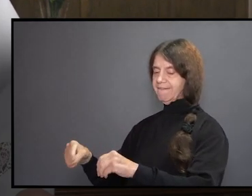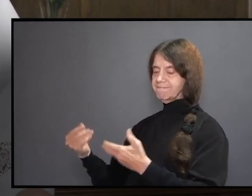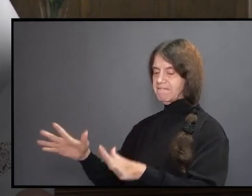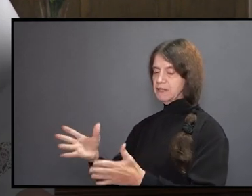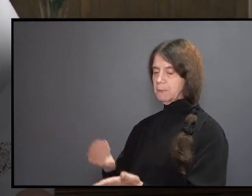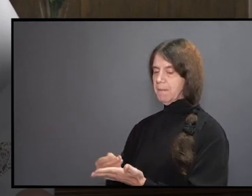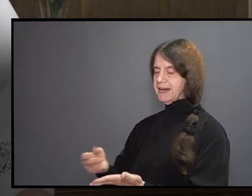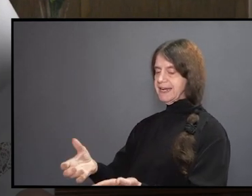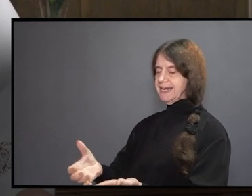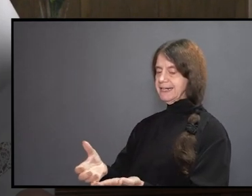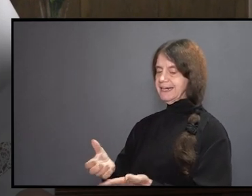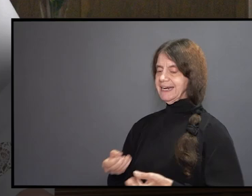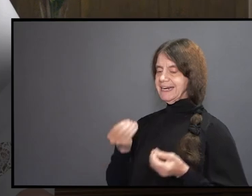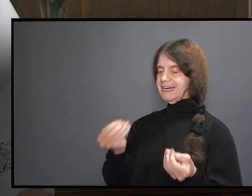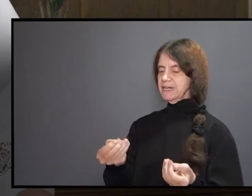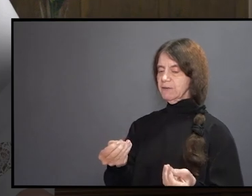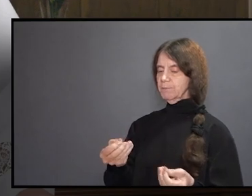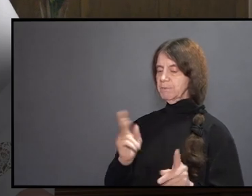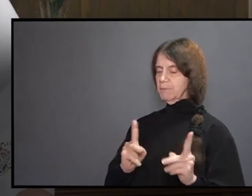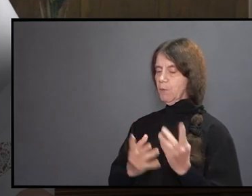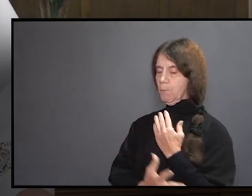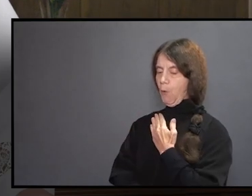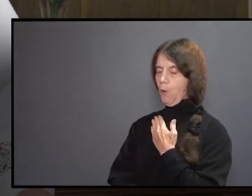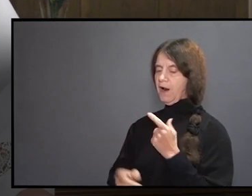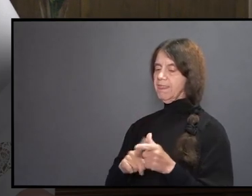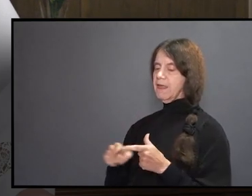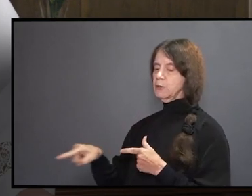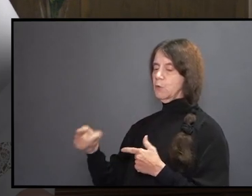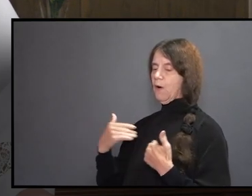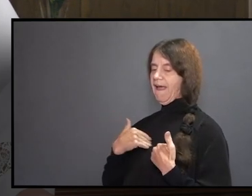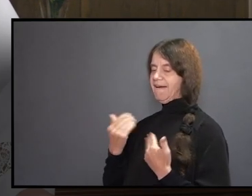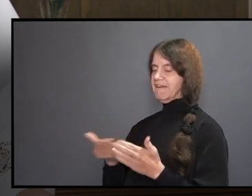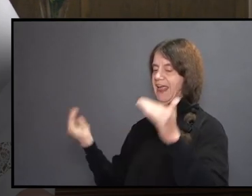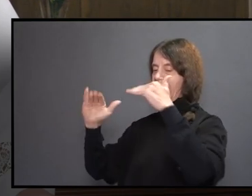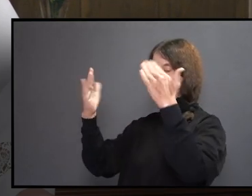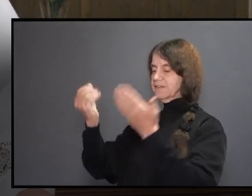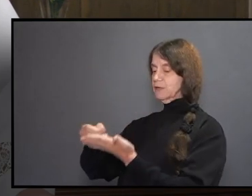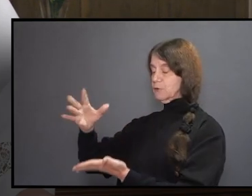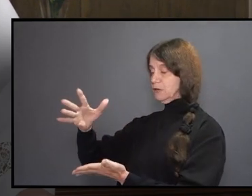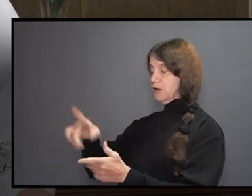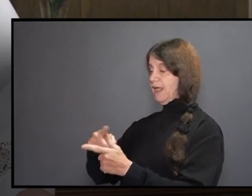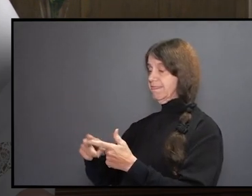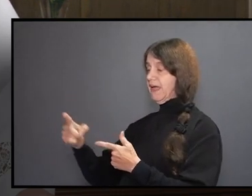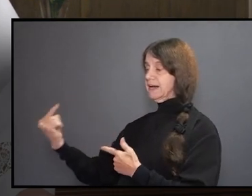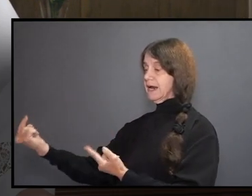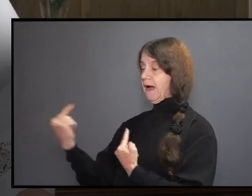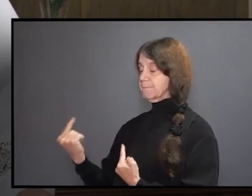and give to the poor, and you will have treasure in heaven. And come, follow me."